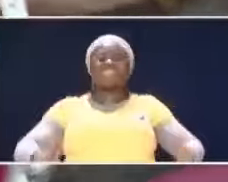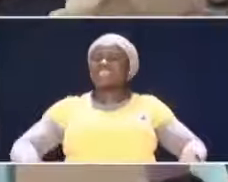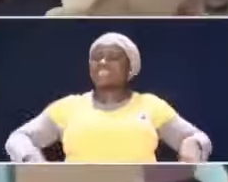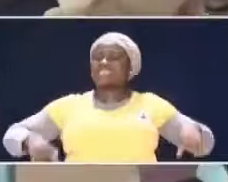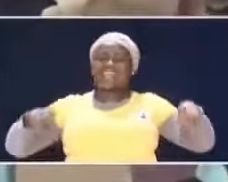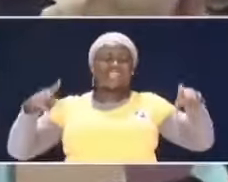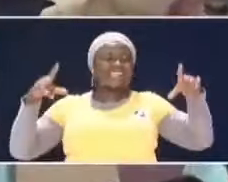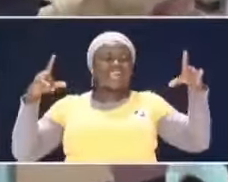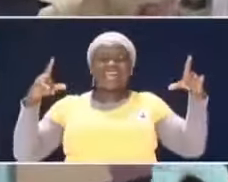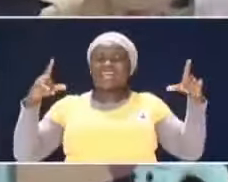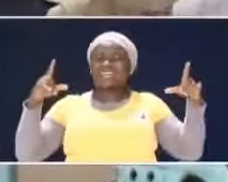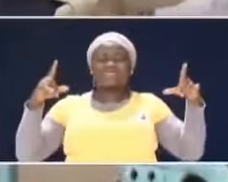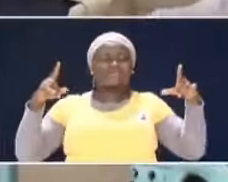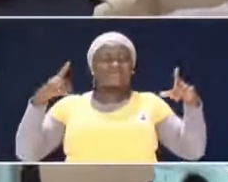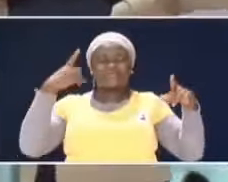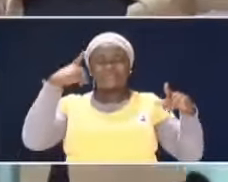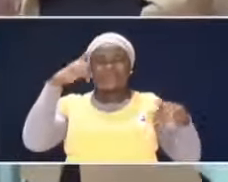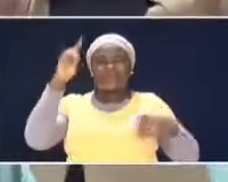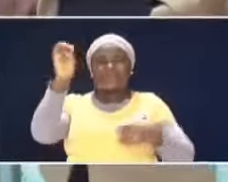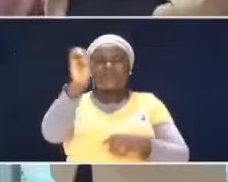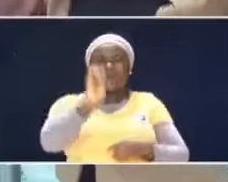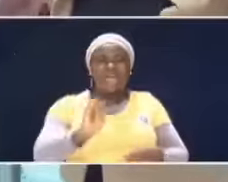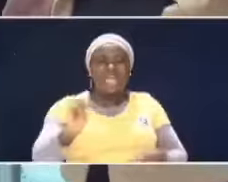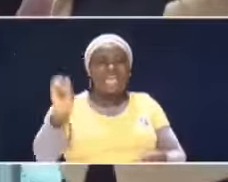Jesus is alive